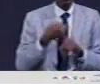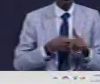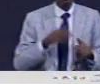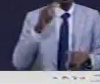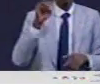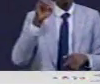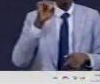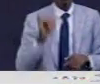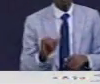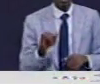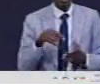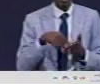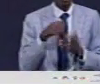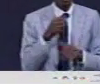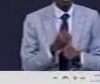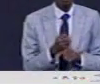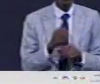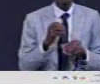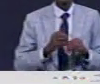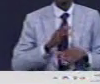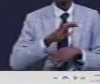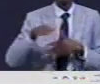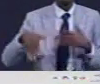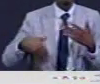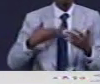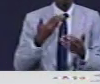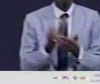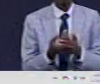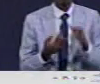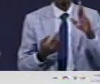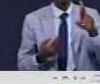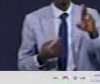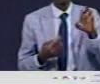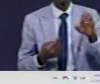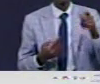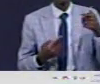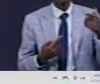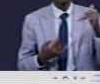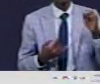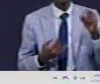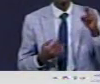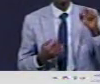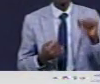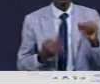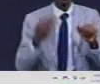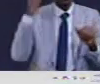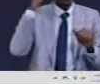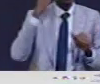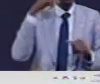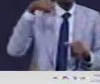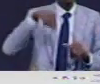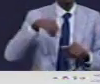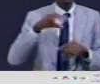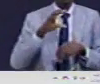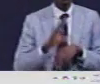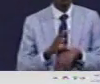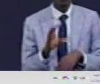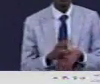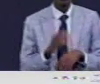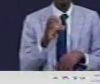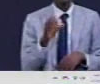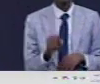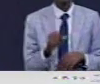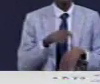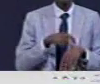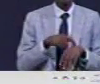all group headquarters. The time is 4 p.m. So if you are here and you have given your life to